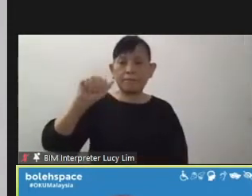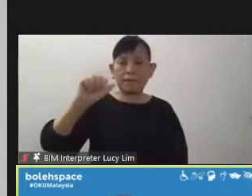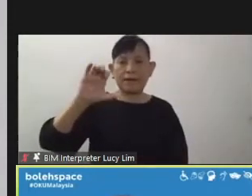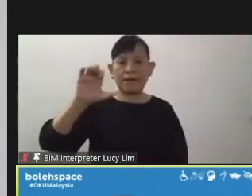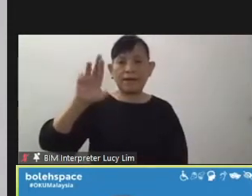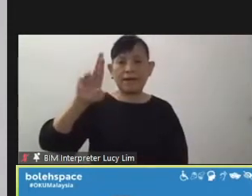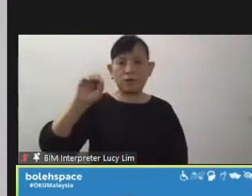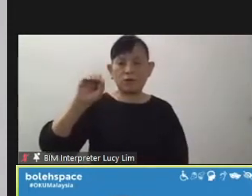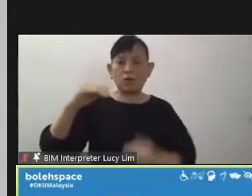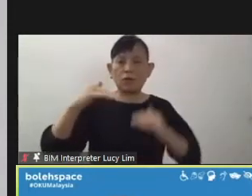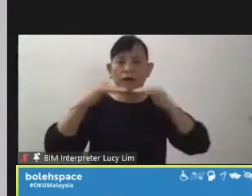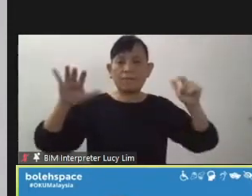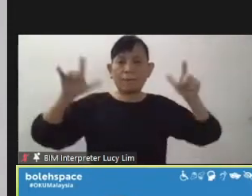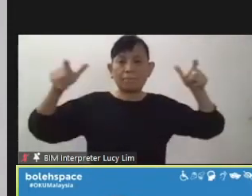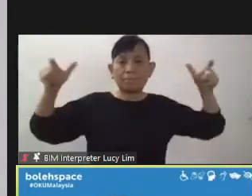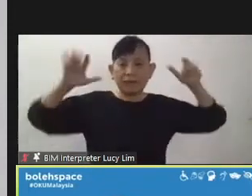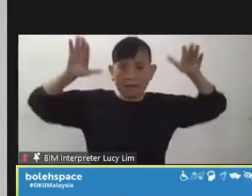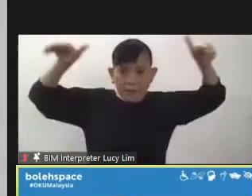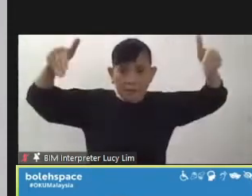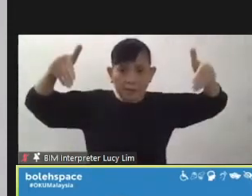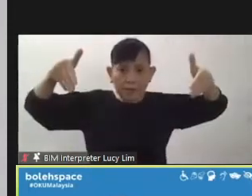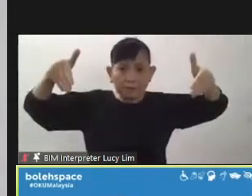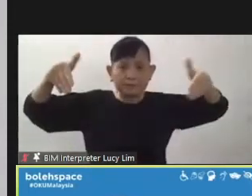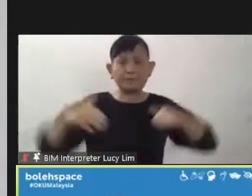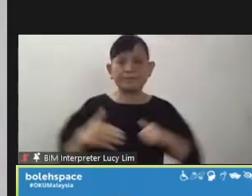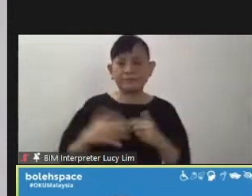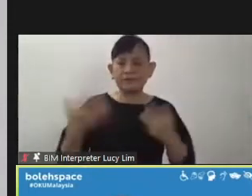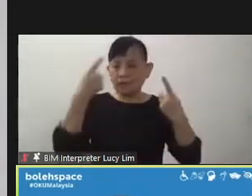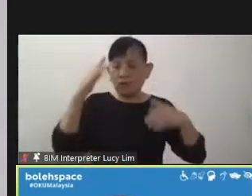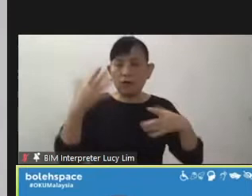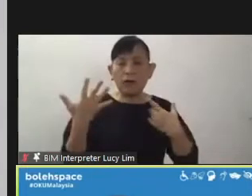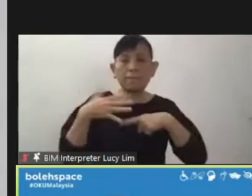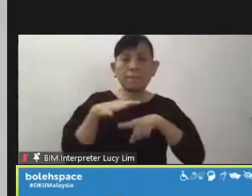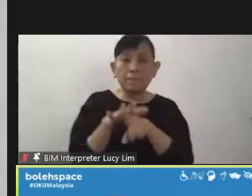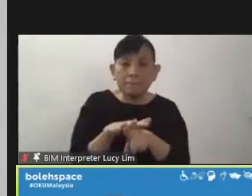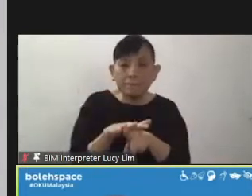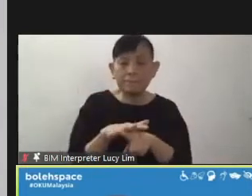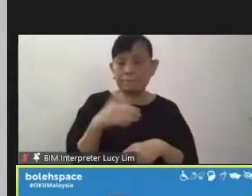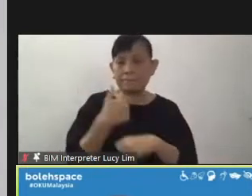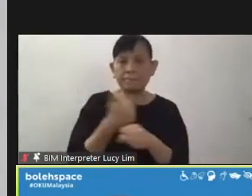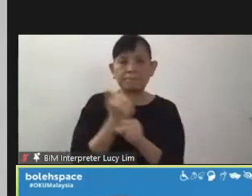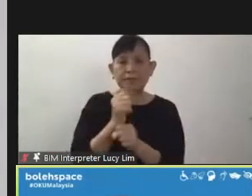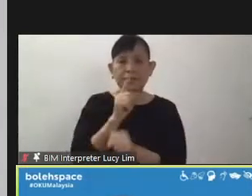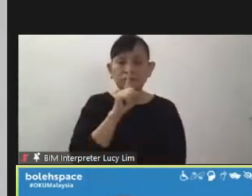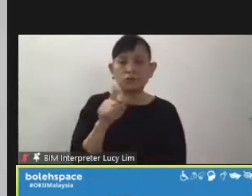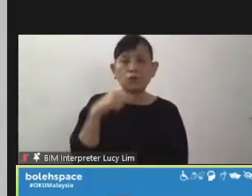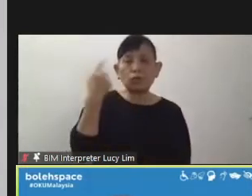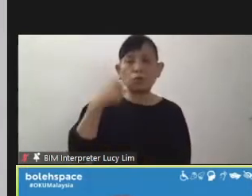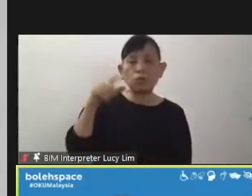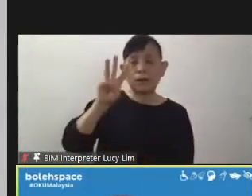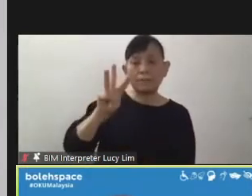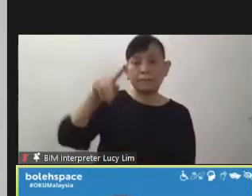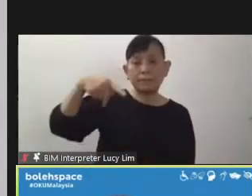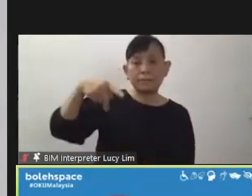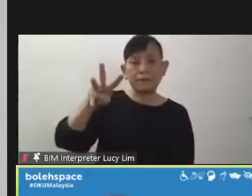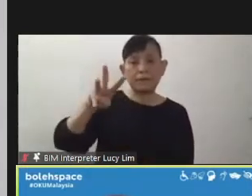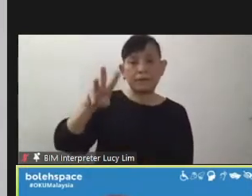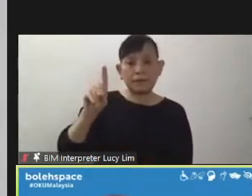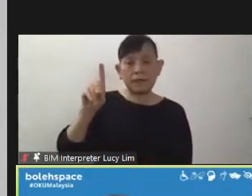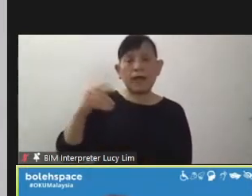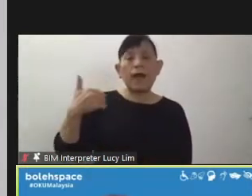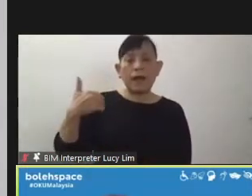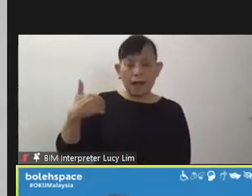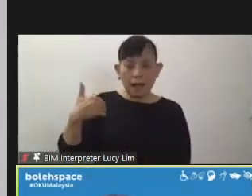of the mainstream approach, it needs to ensure that the persons with disabilities have equal access to